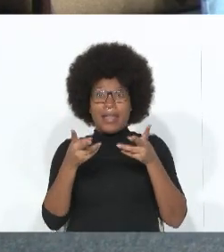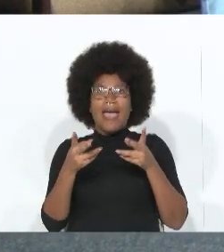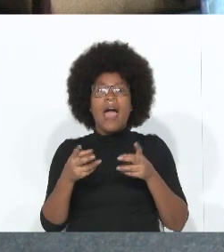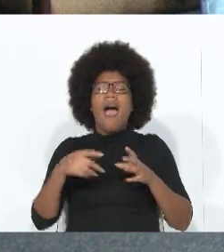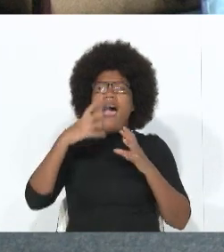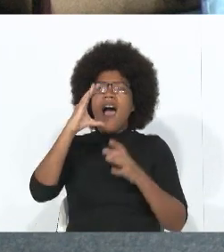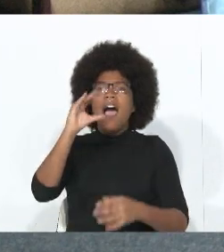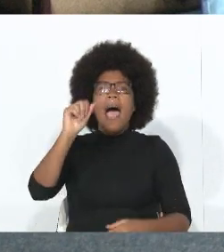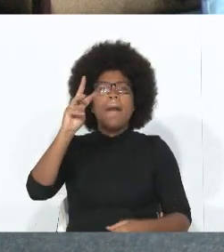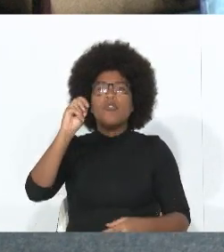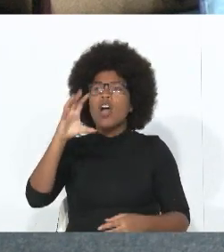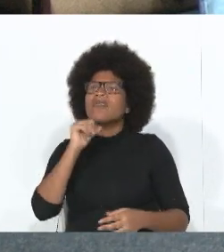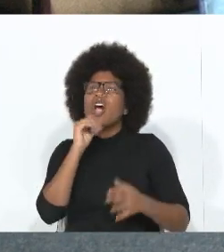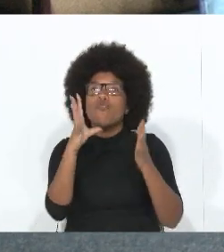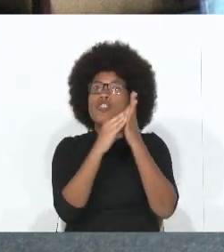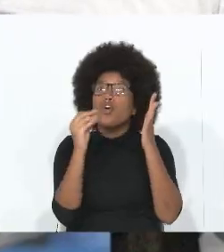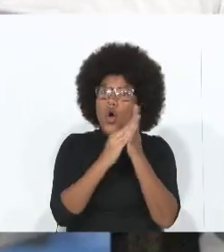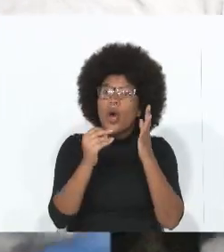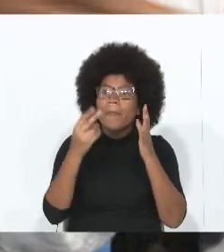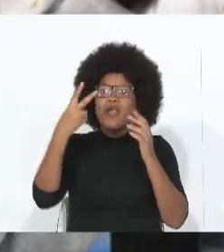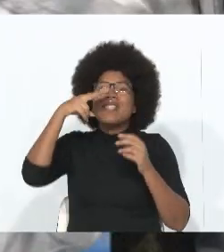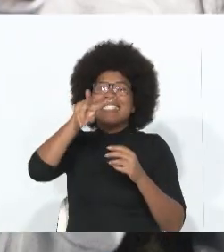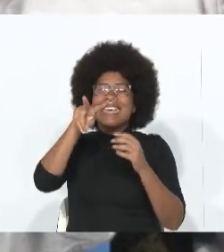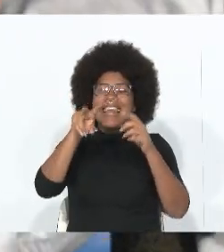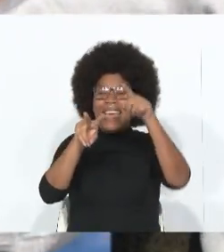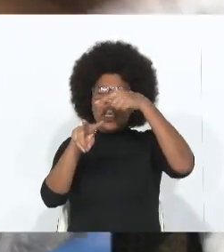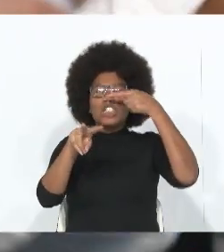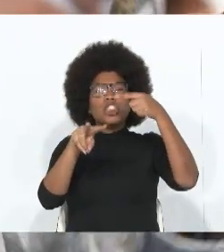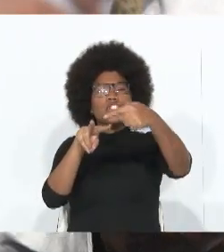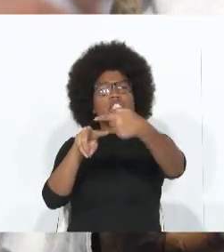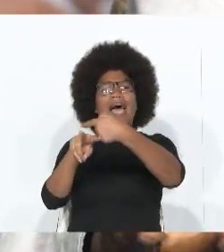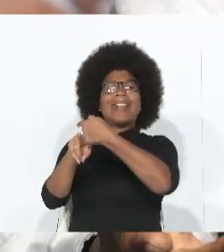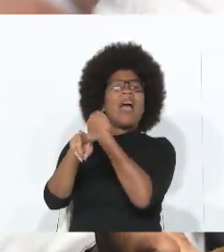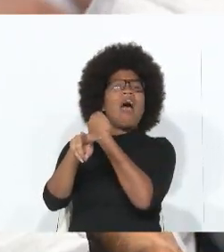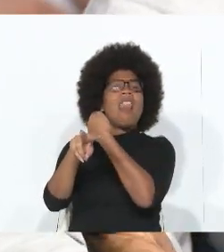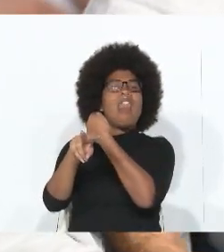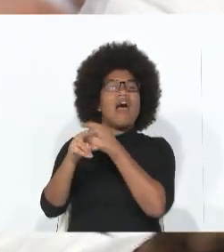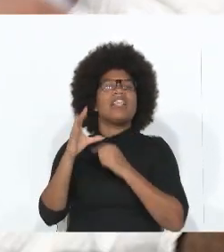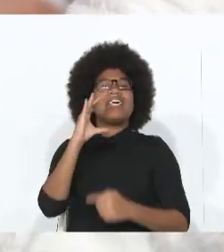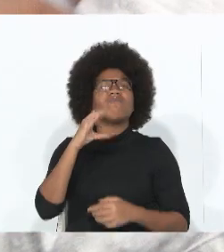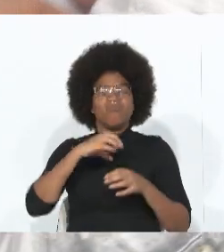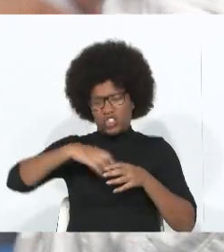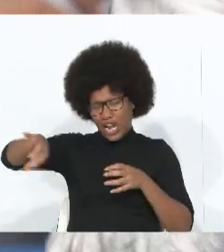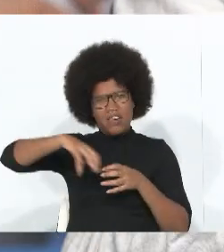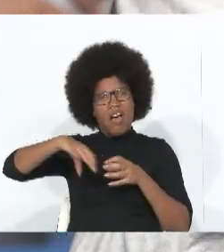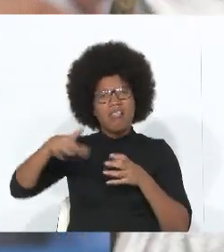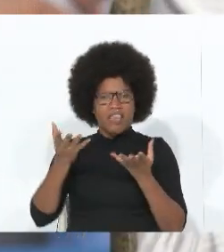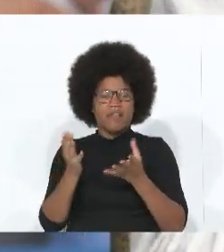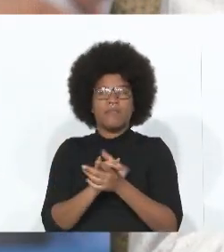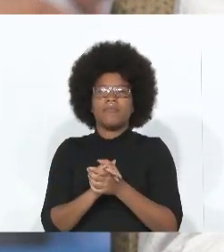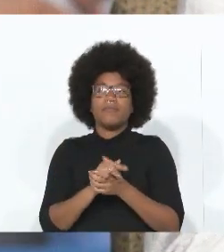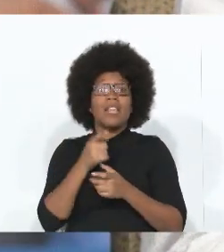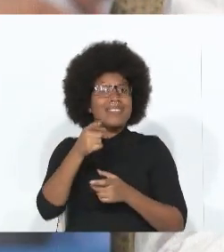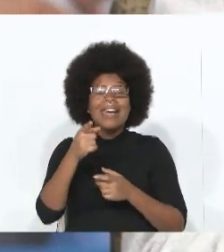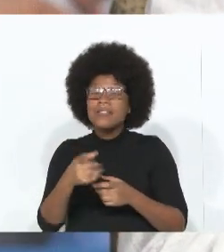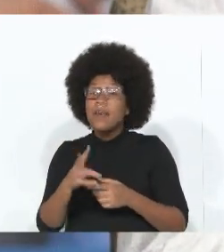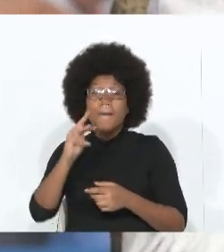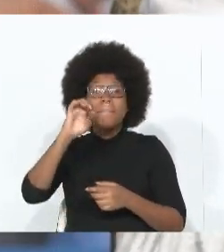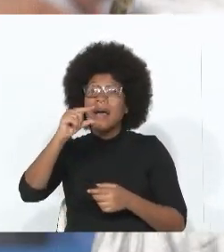They weren't recording anything. Everything was being recorded like in the master controls kind of thing. But that's the magic